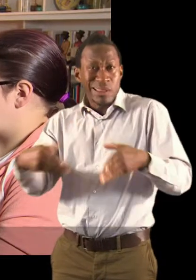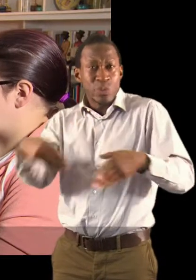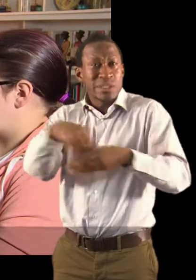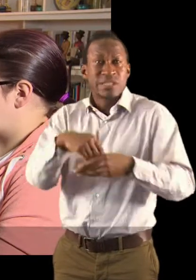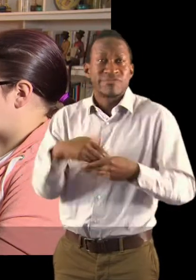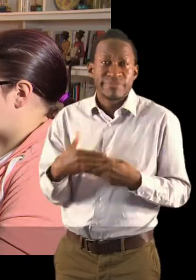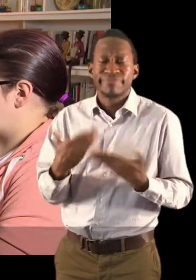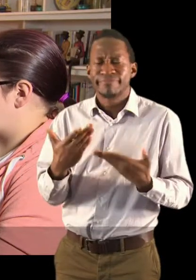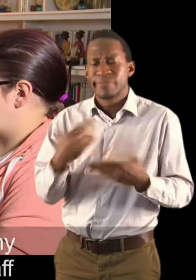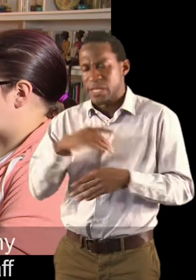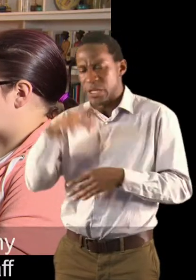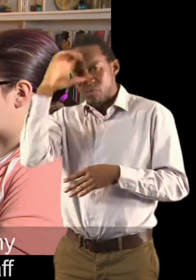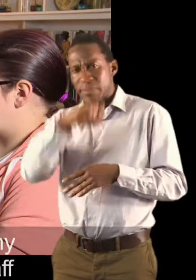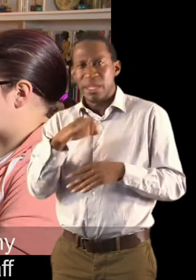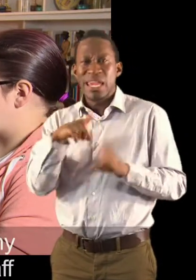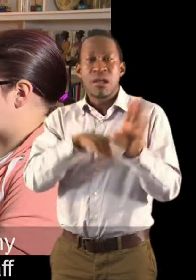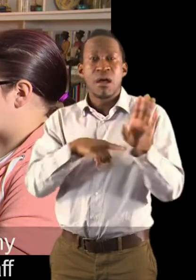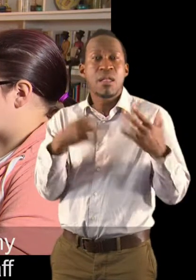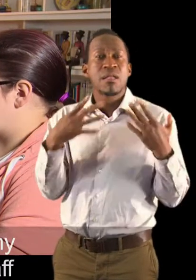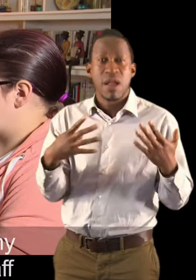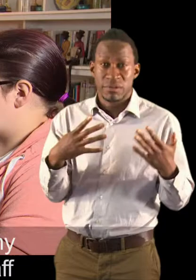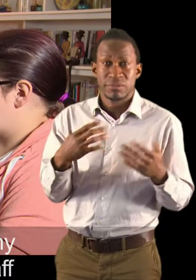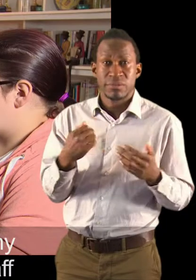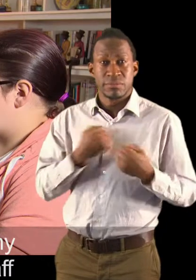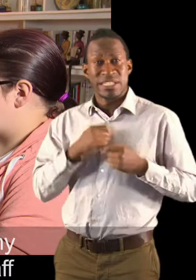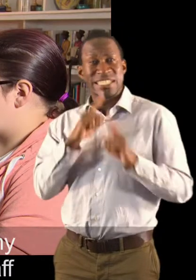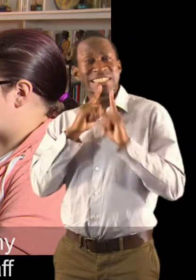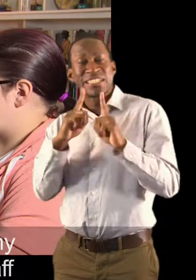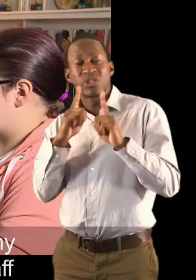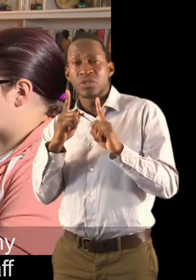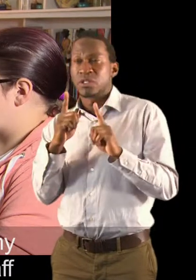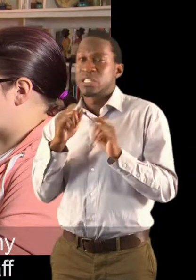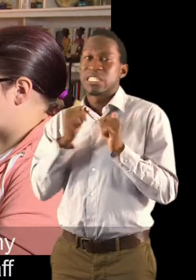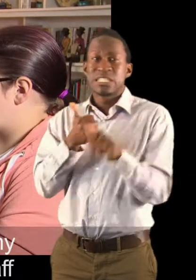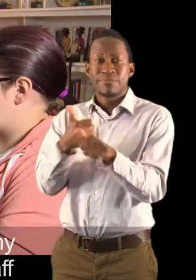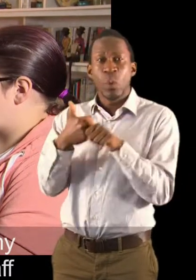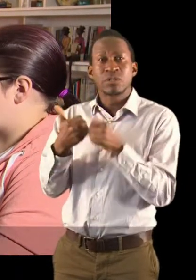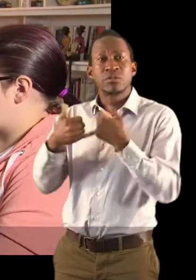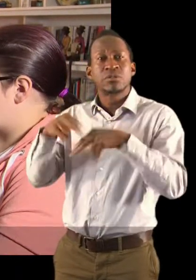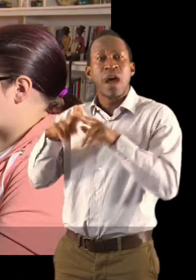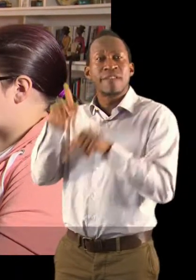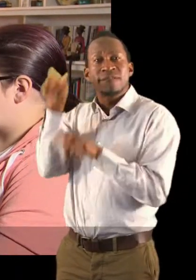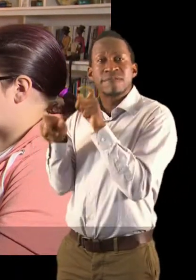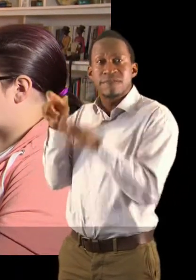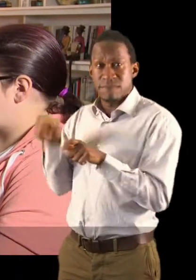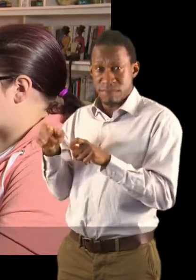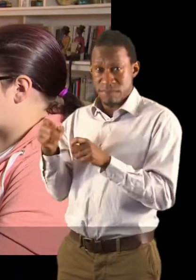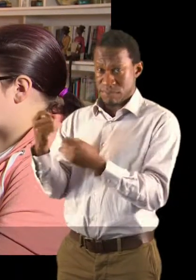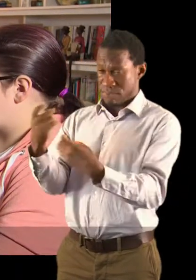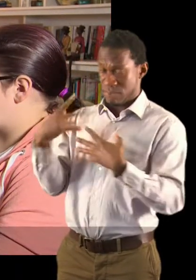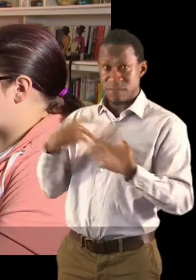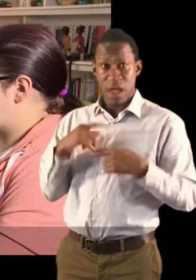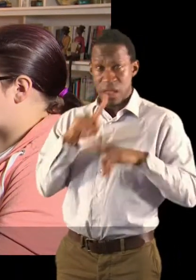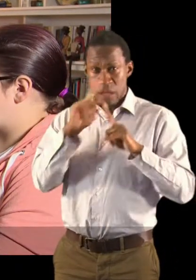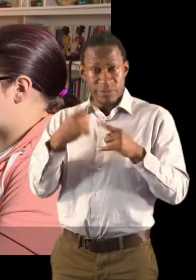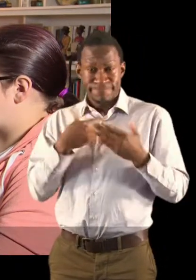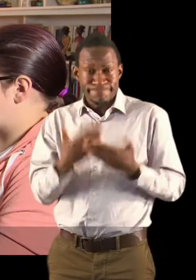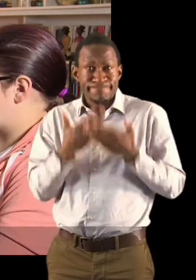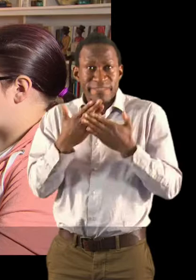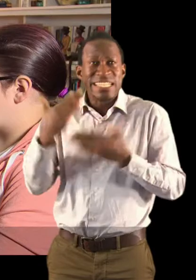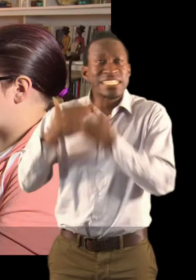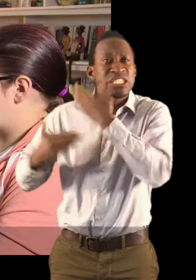wasn't very inclusive. I remember in year 9 my teacher and support staff said I could no longer